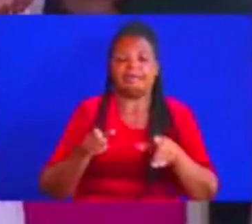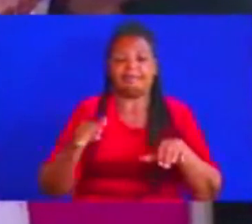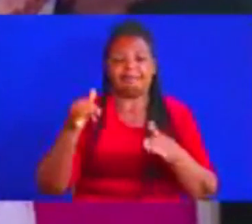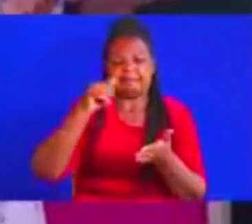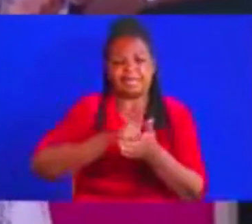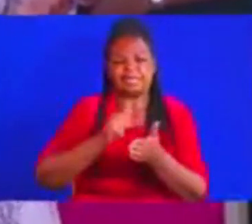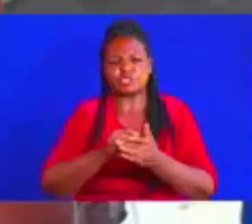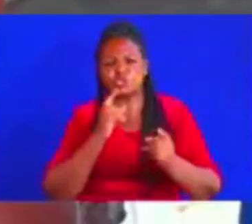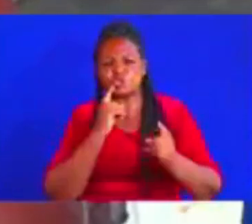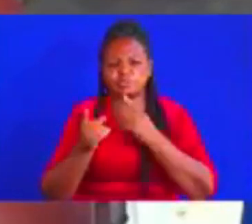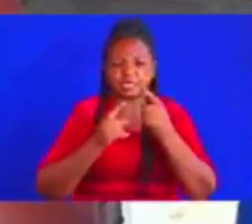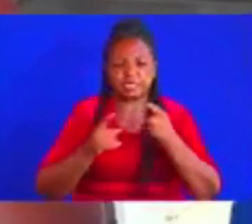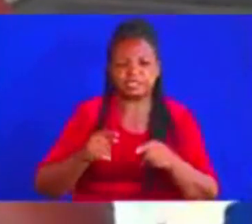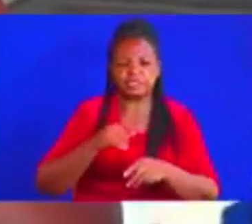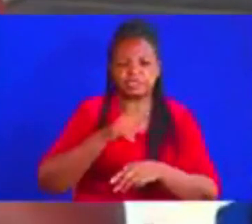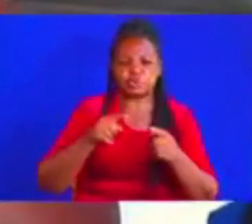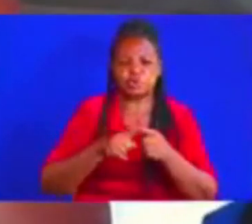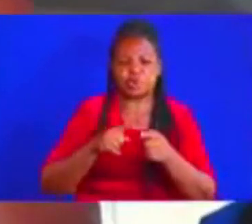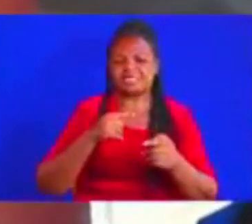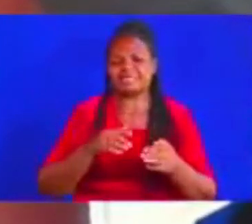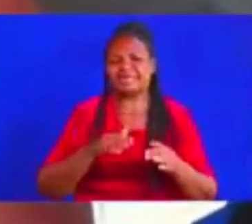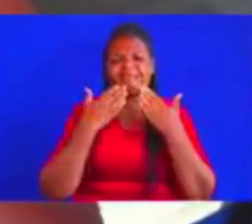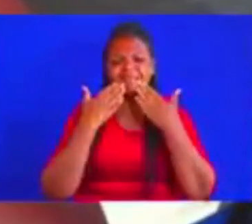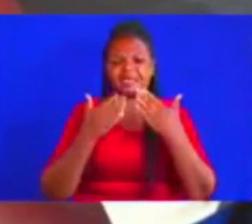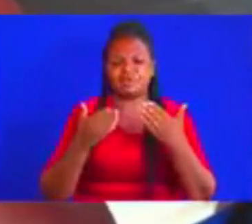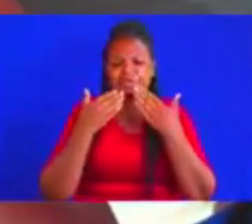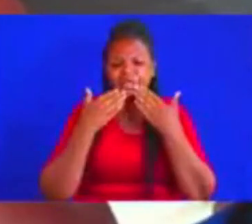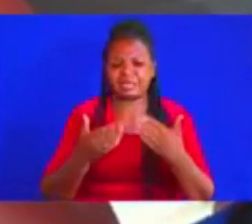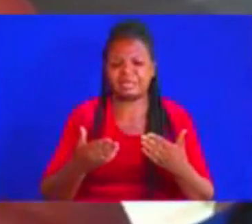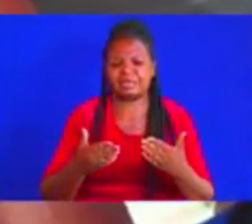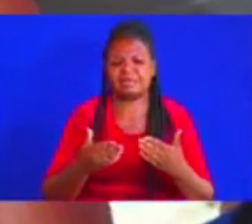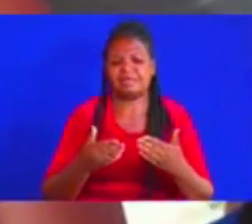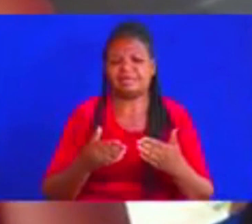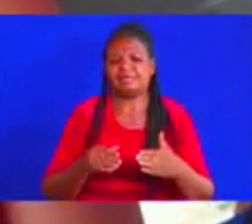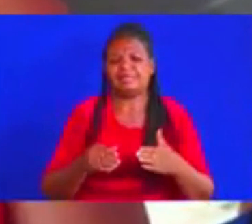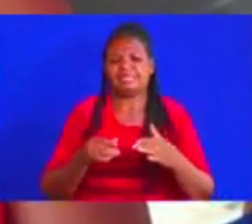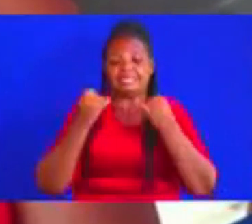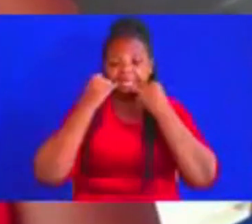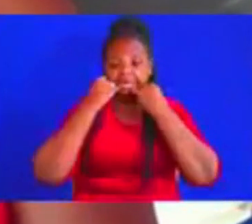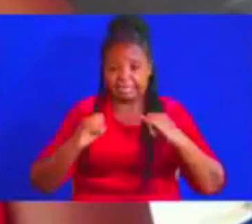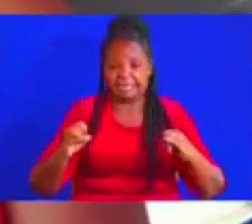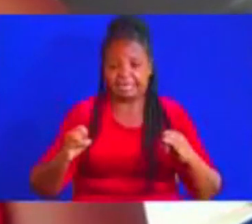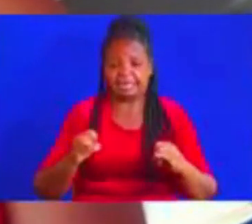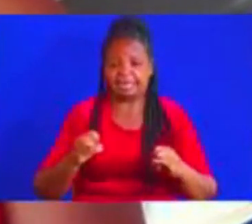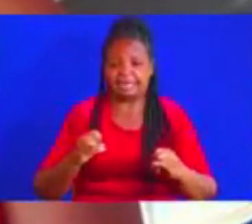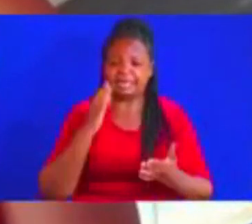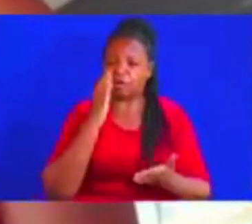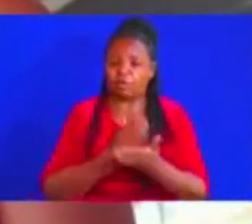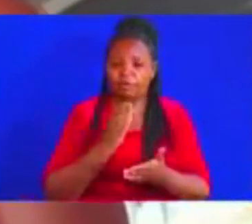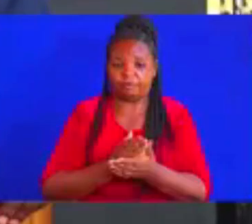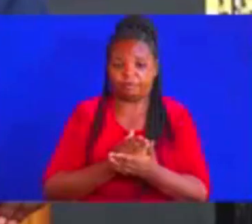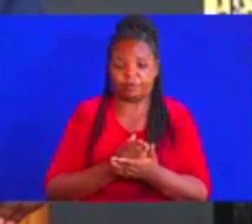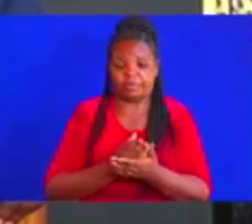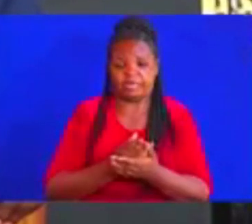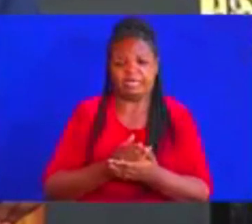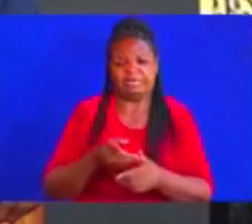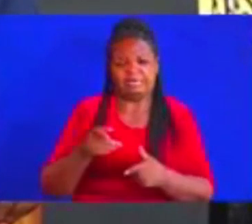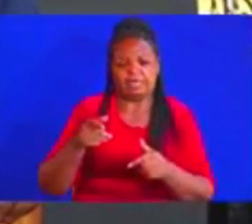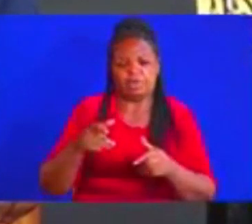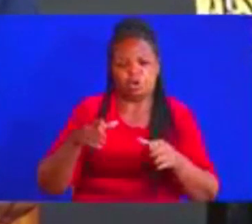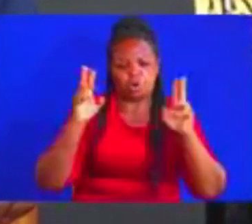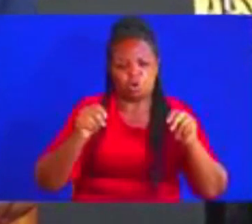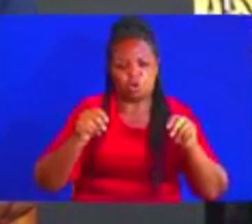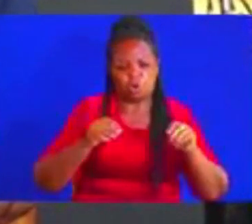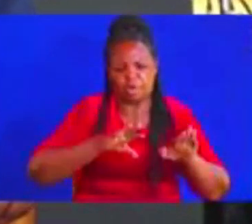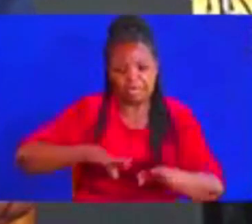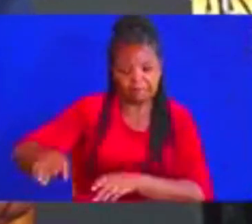us illumination, grant us understanding, and we decree and declare that we'll leave this place transformed, we'll